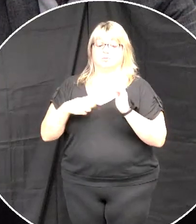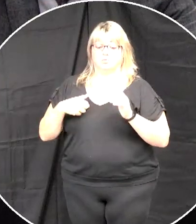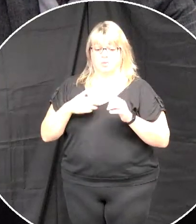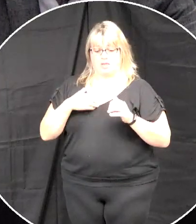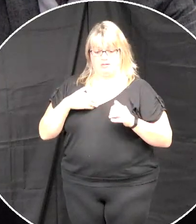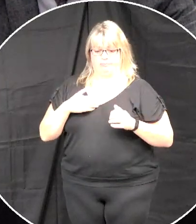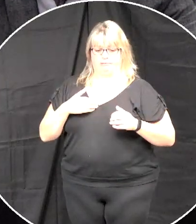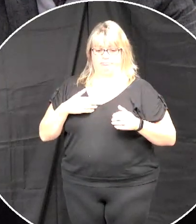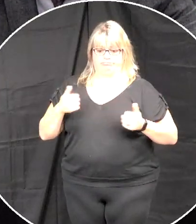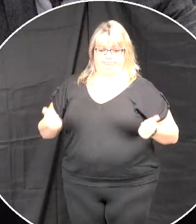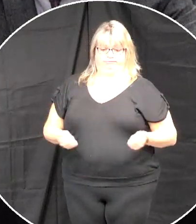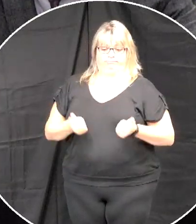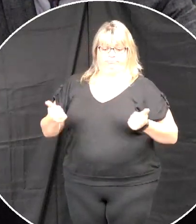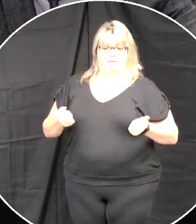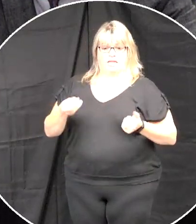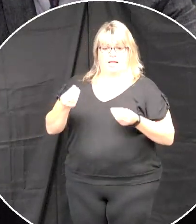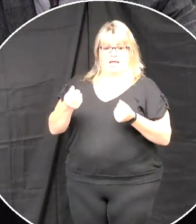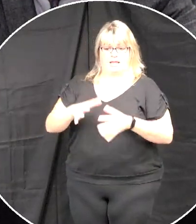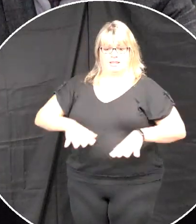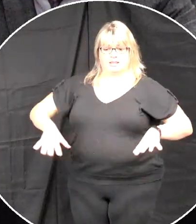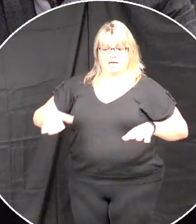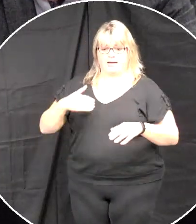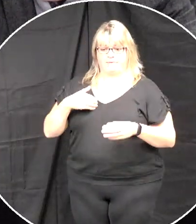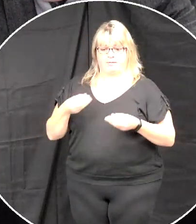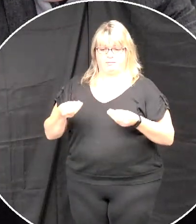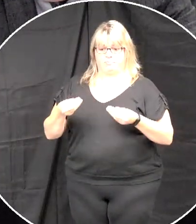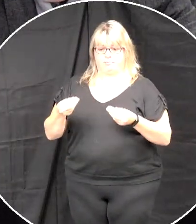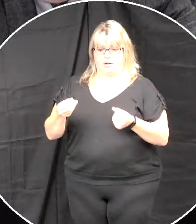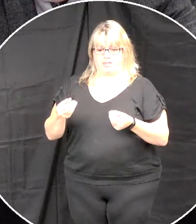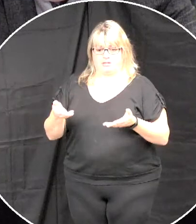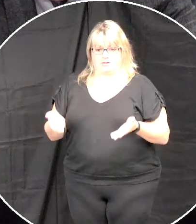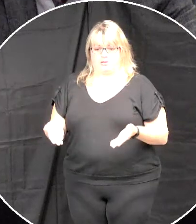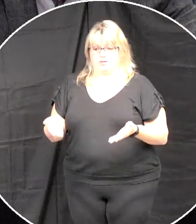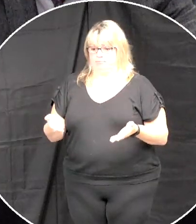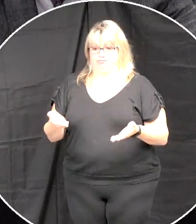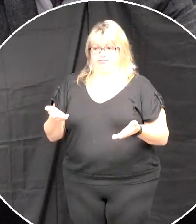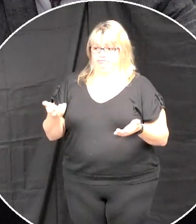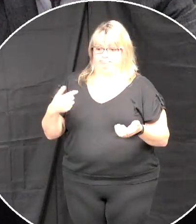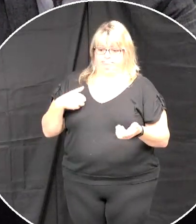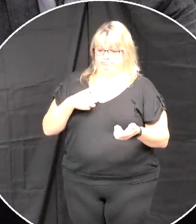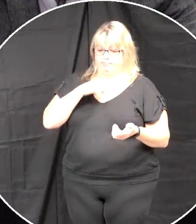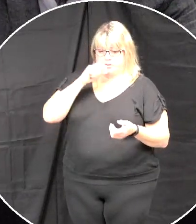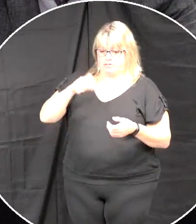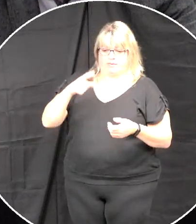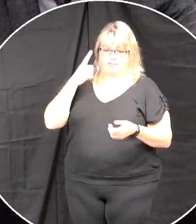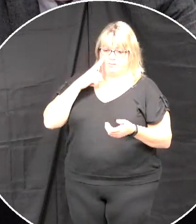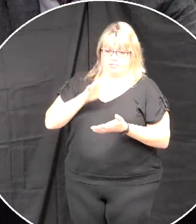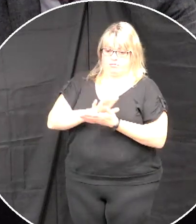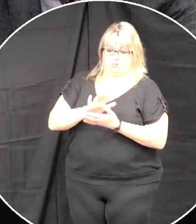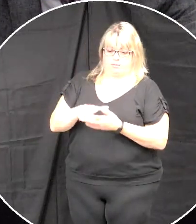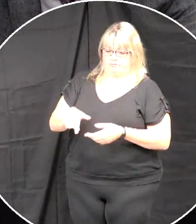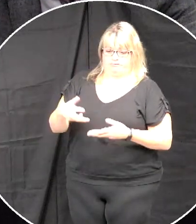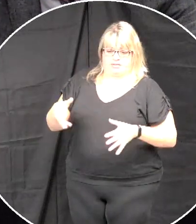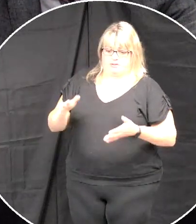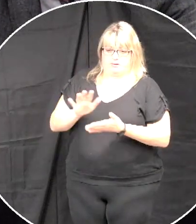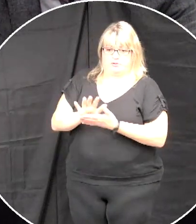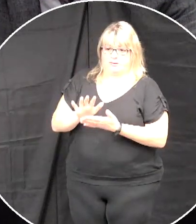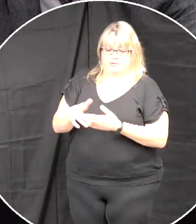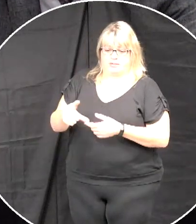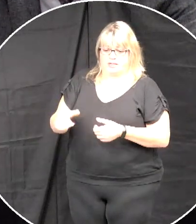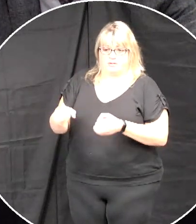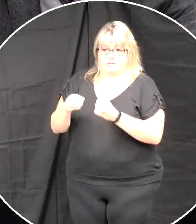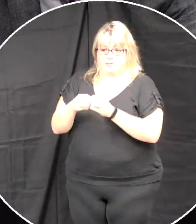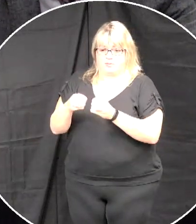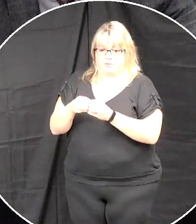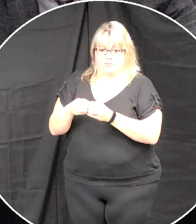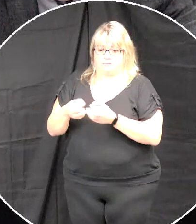surplus land or properties that we no longer need for educational purposes, before